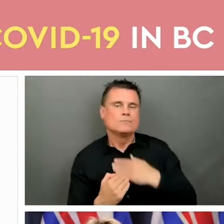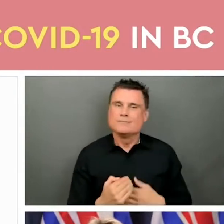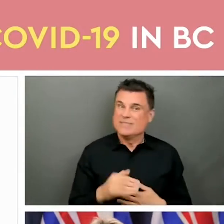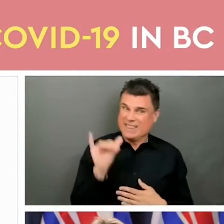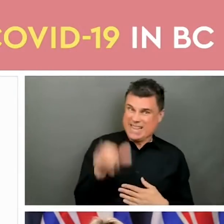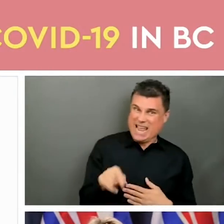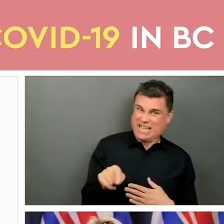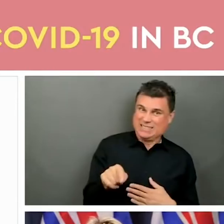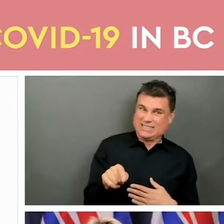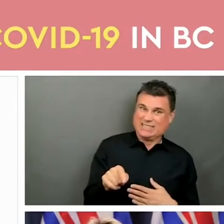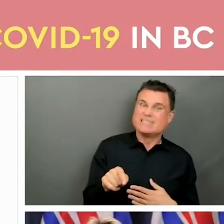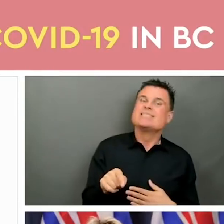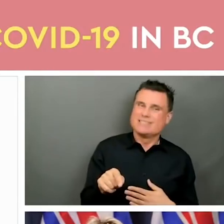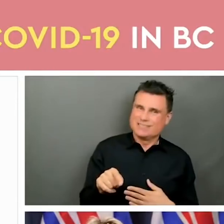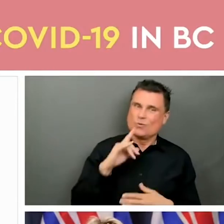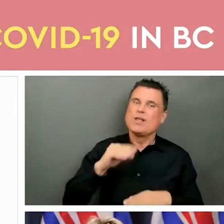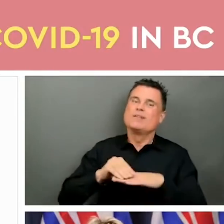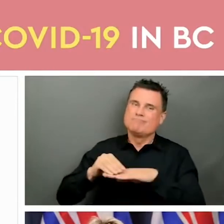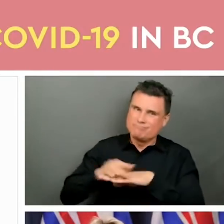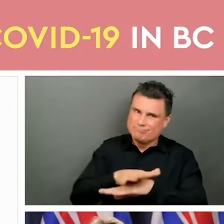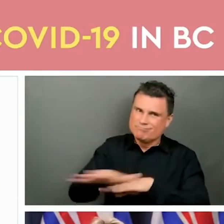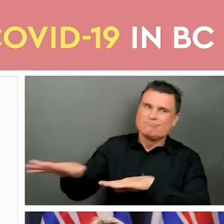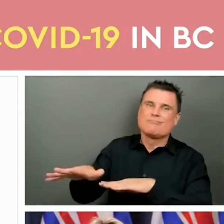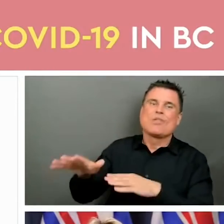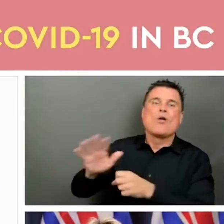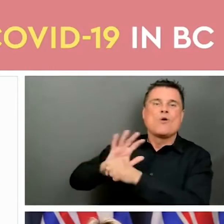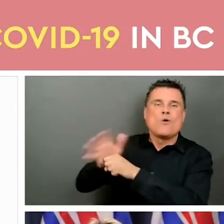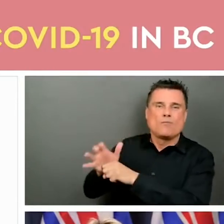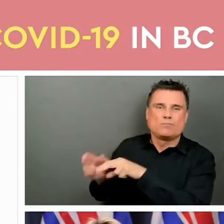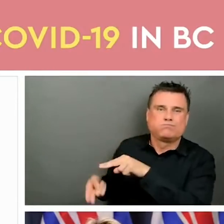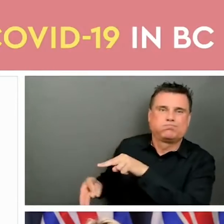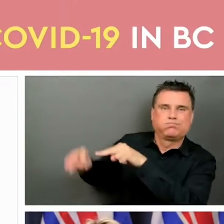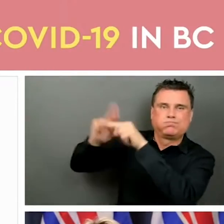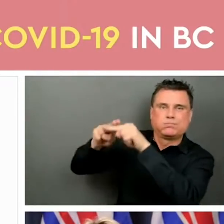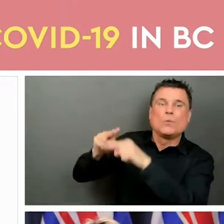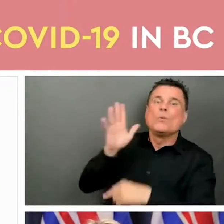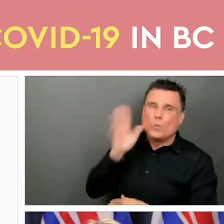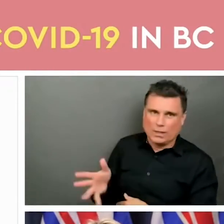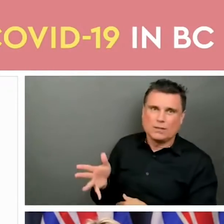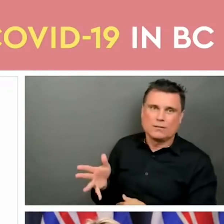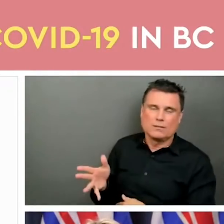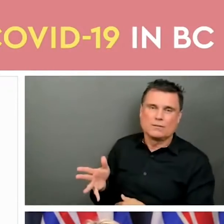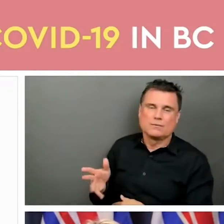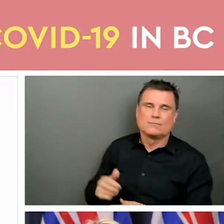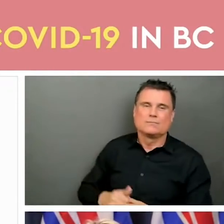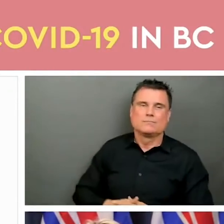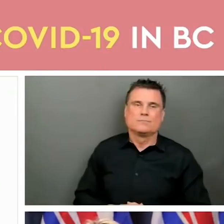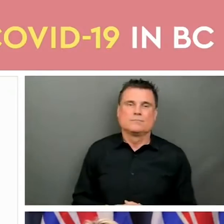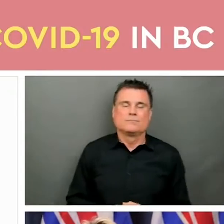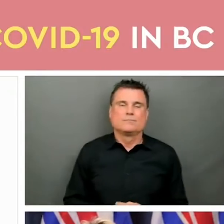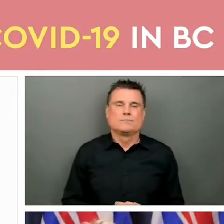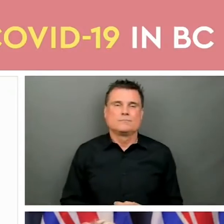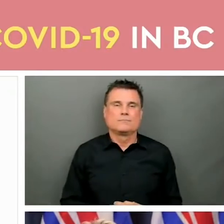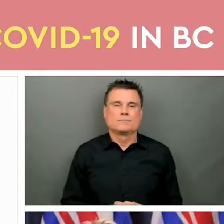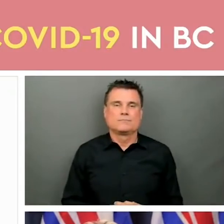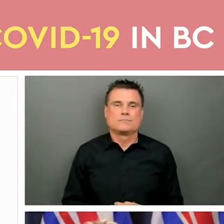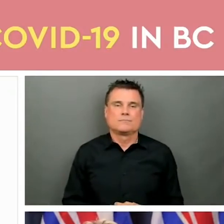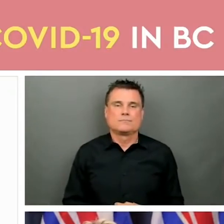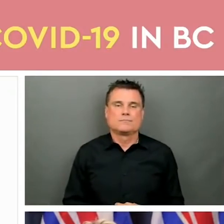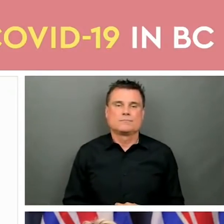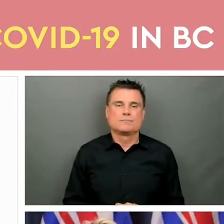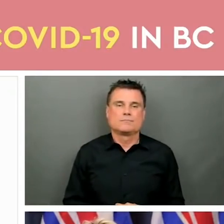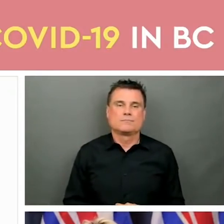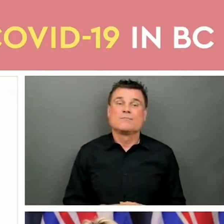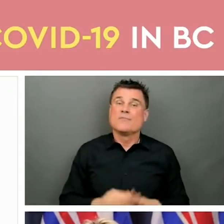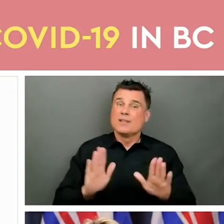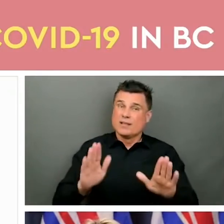immunization programs that are ramping up across this province to support us in getting to our post-pandemic world. We will have to